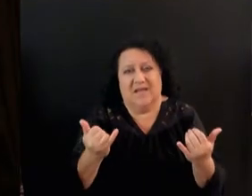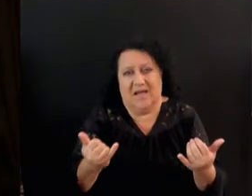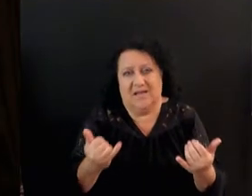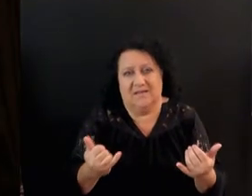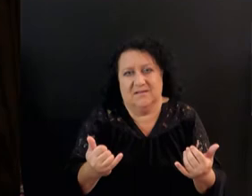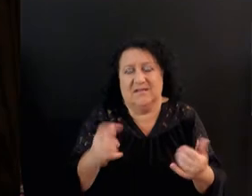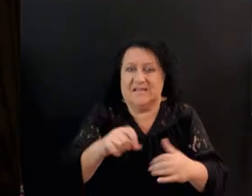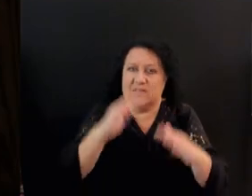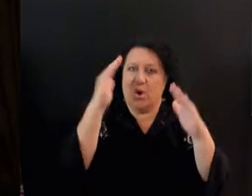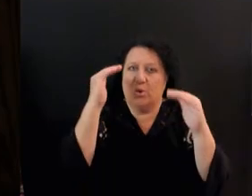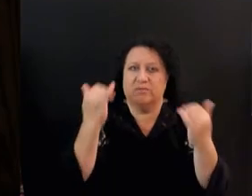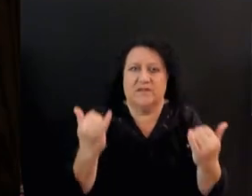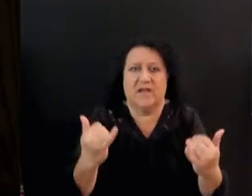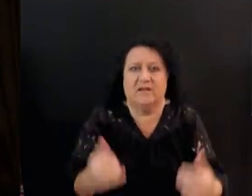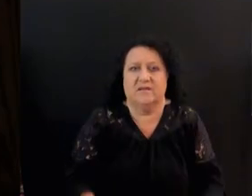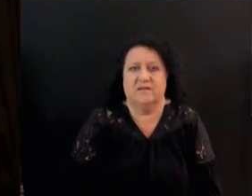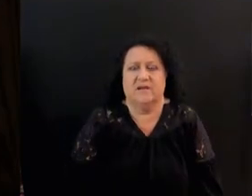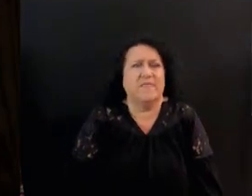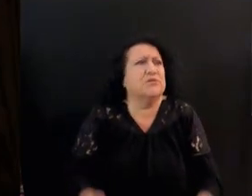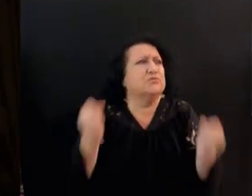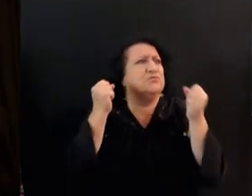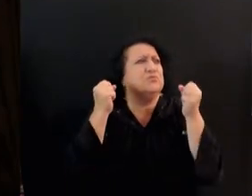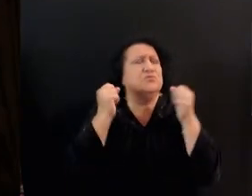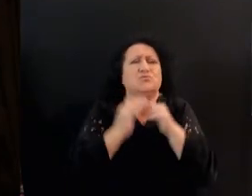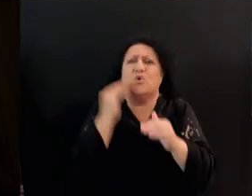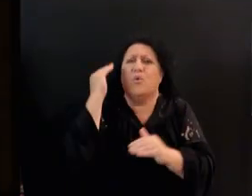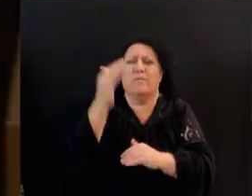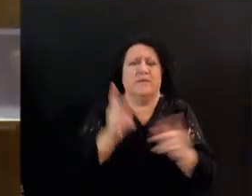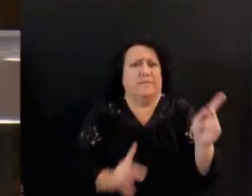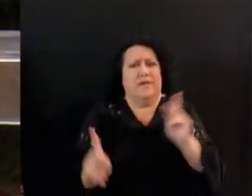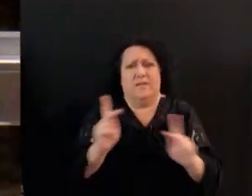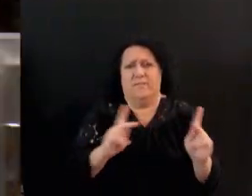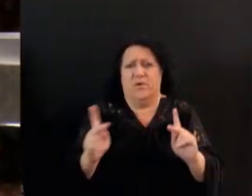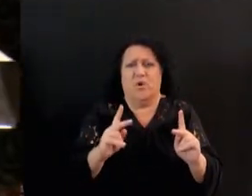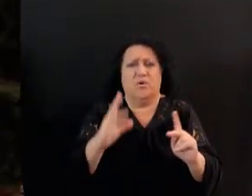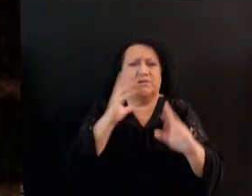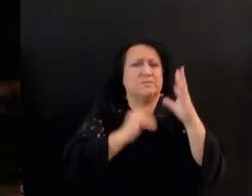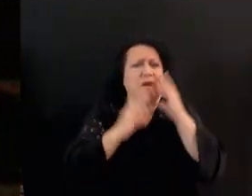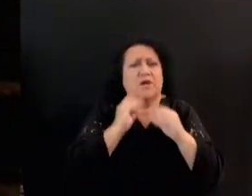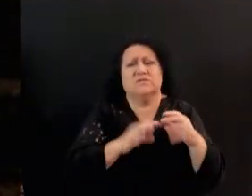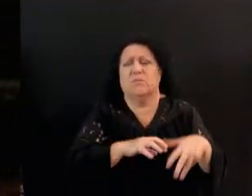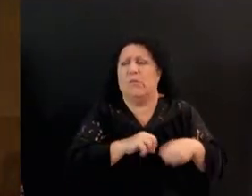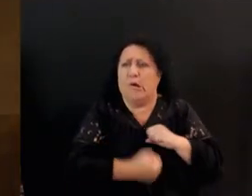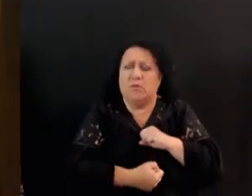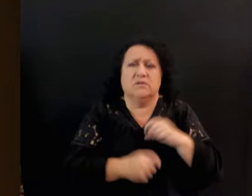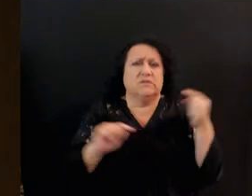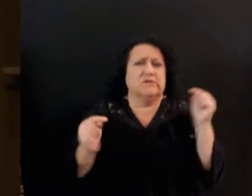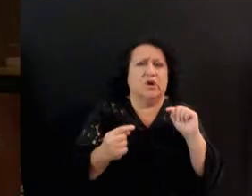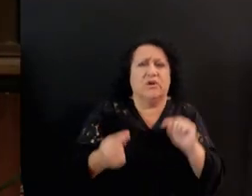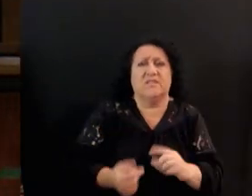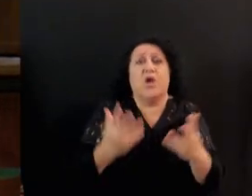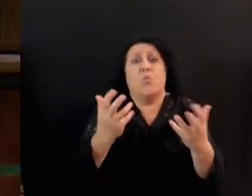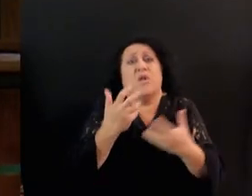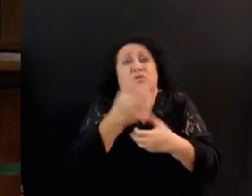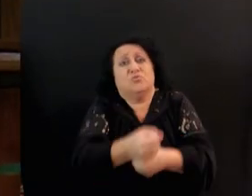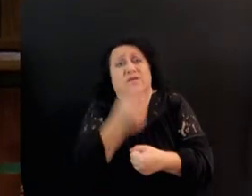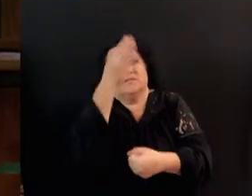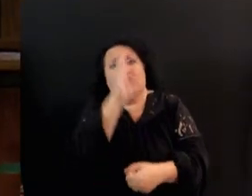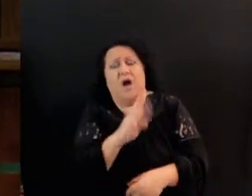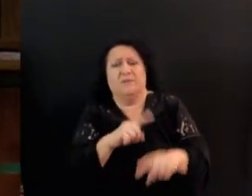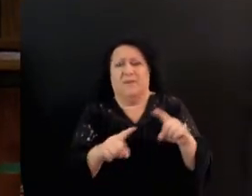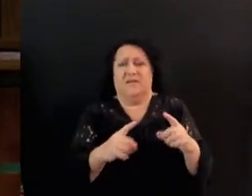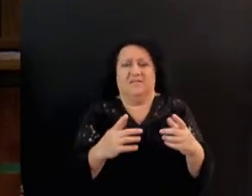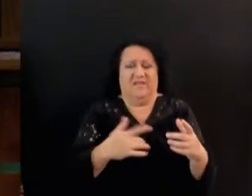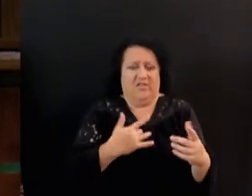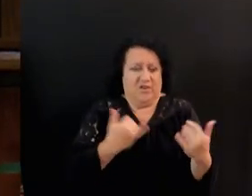There are too many people who are too broken, who are too hurting, who yearn to trust God in a way that they feel they cannot right now. If